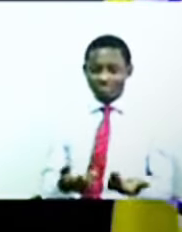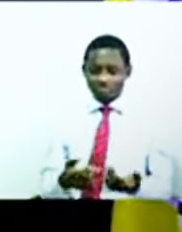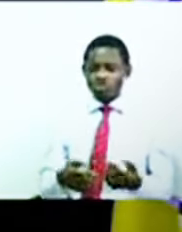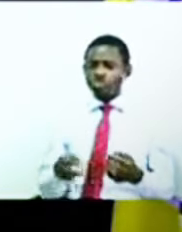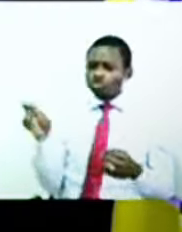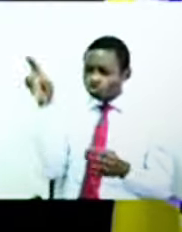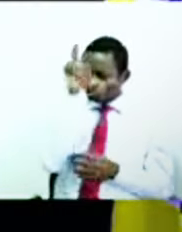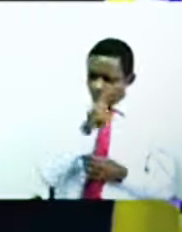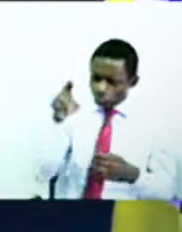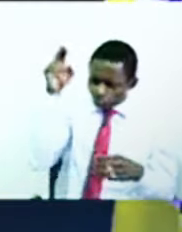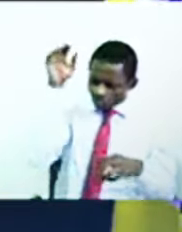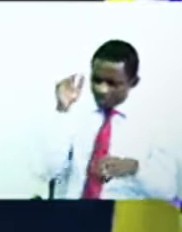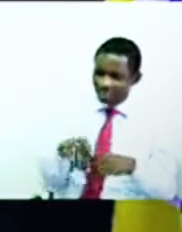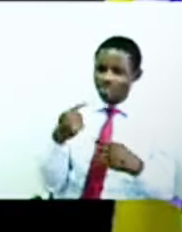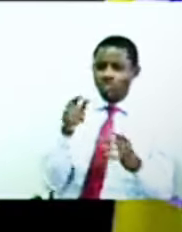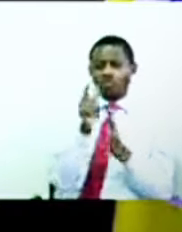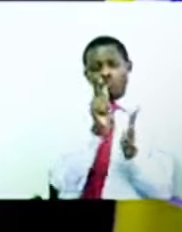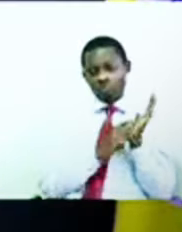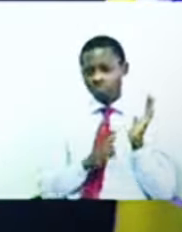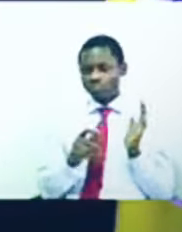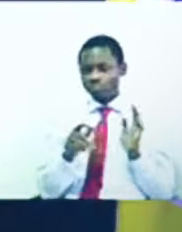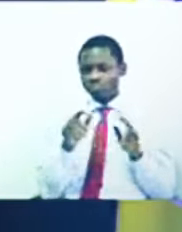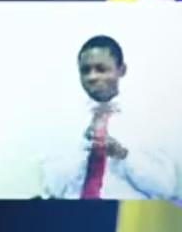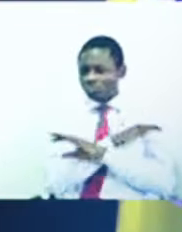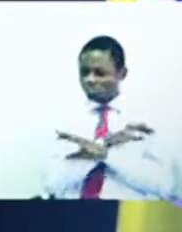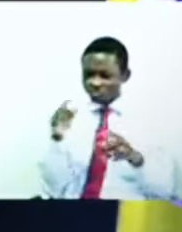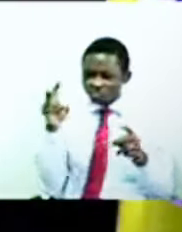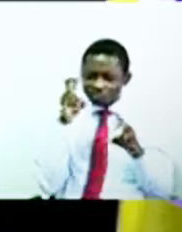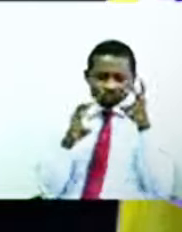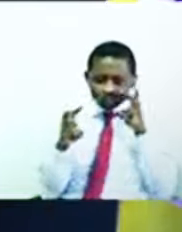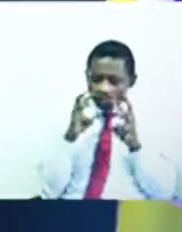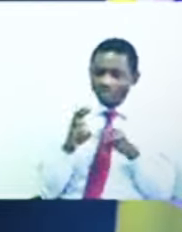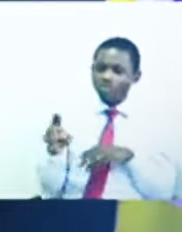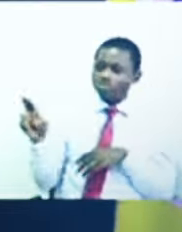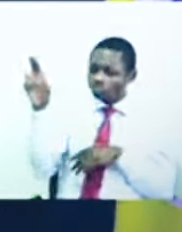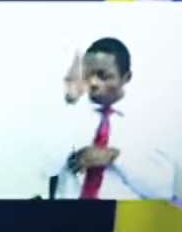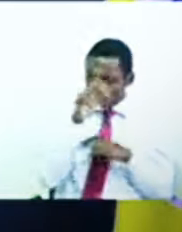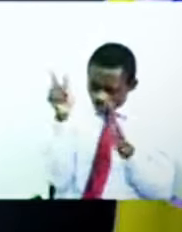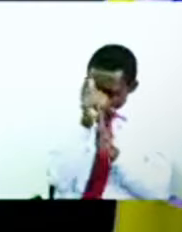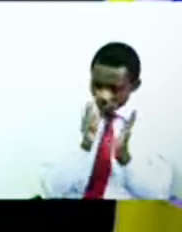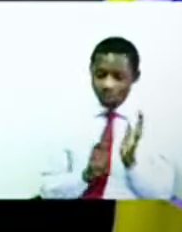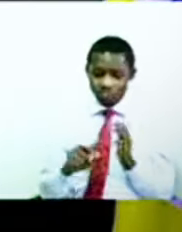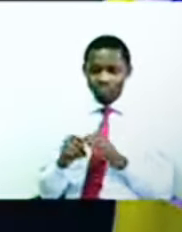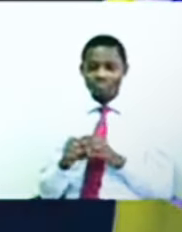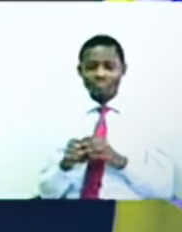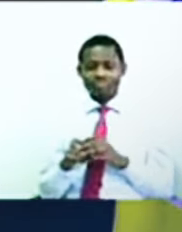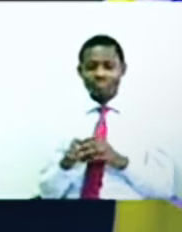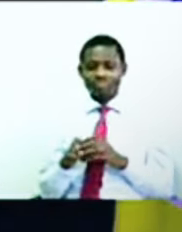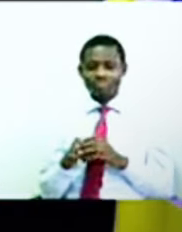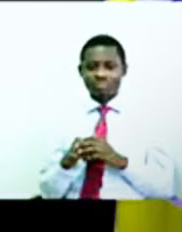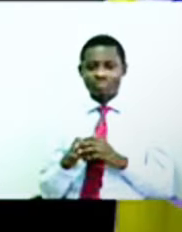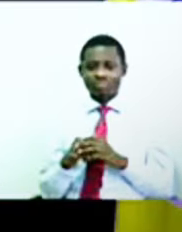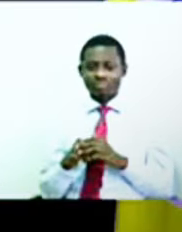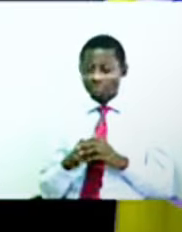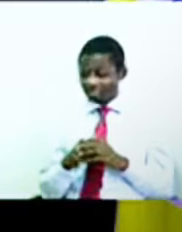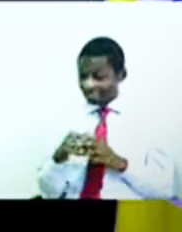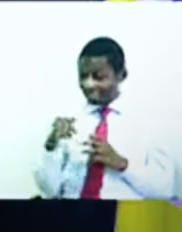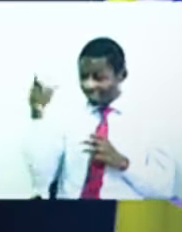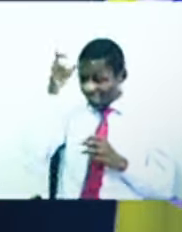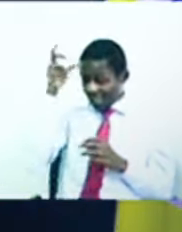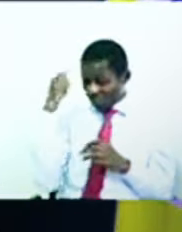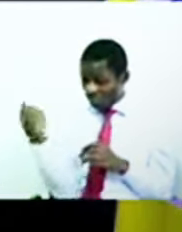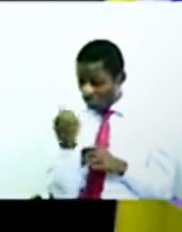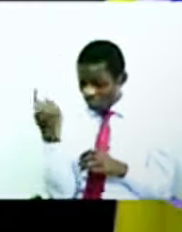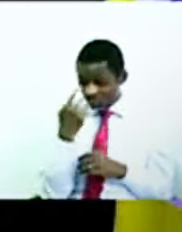law. Don't start crying. The devil will come and test whether you understand the law. It's